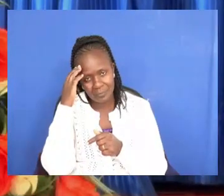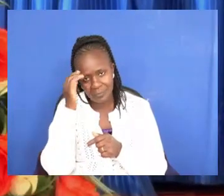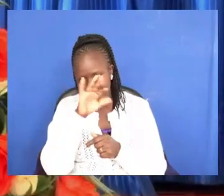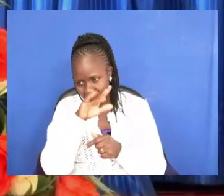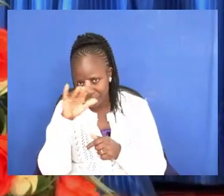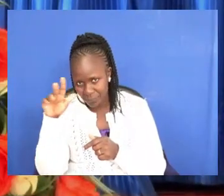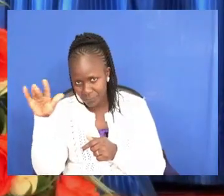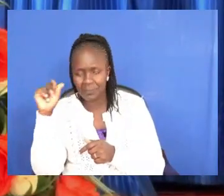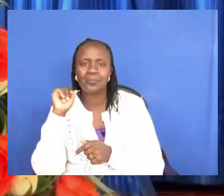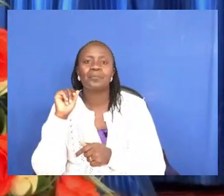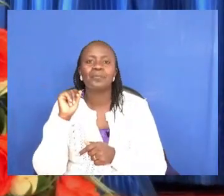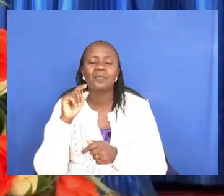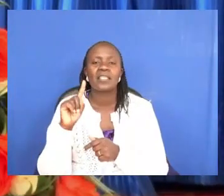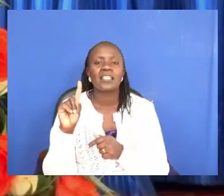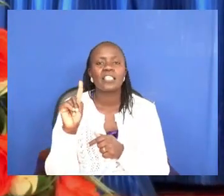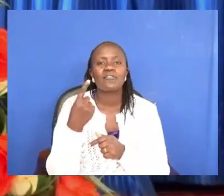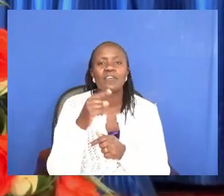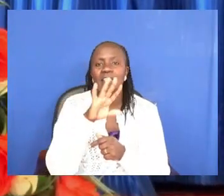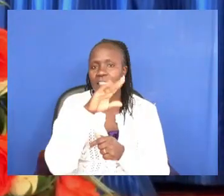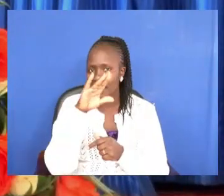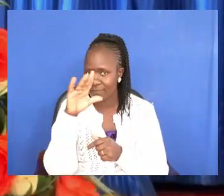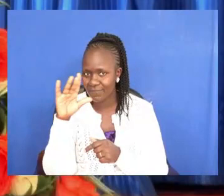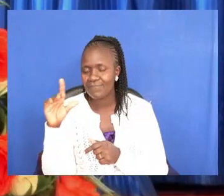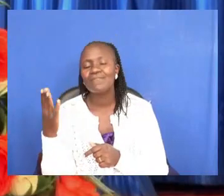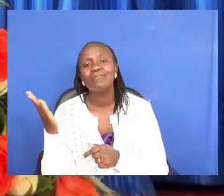is. The first letter is,